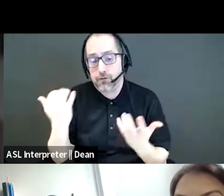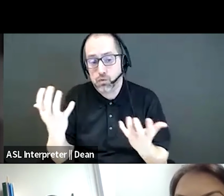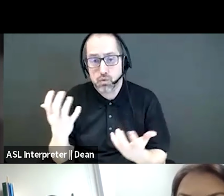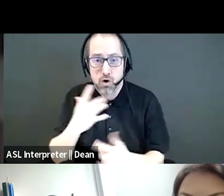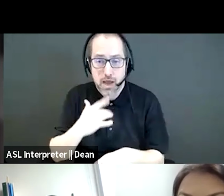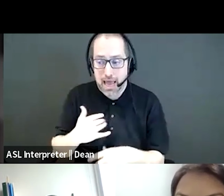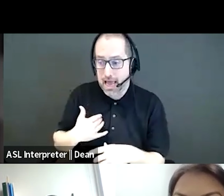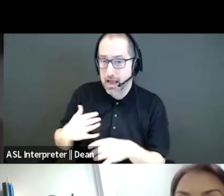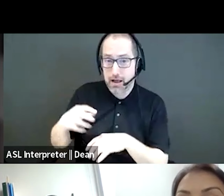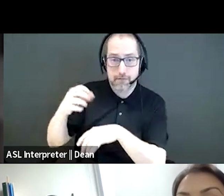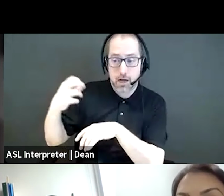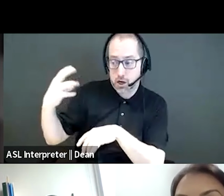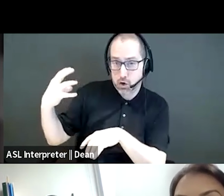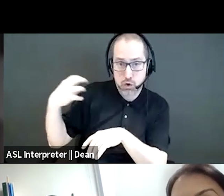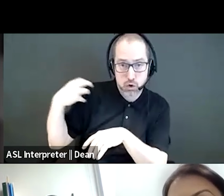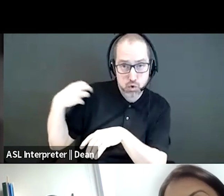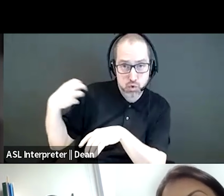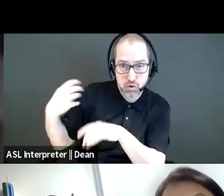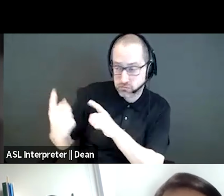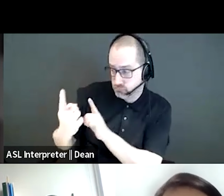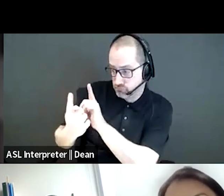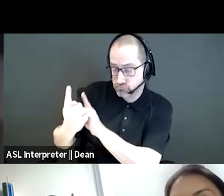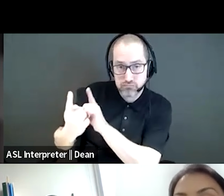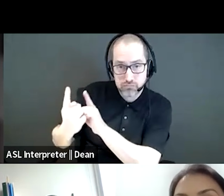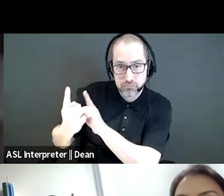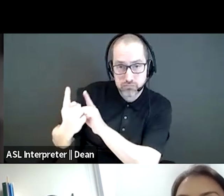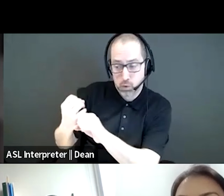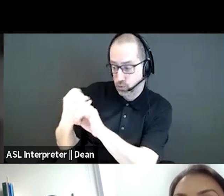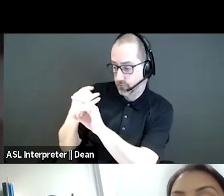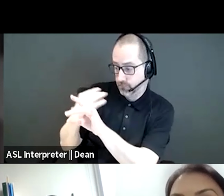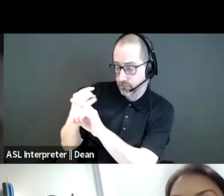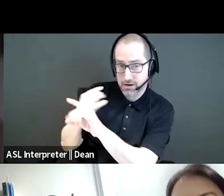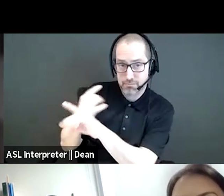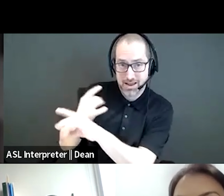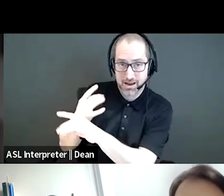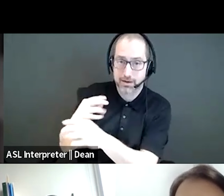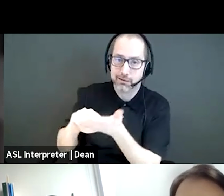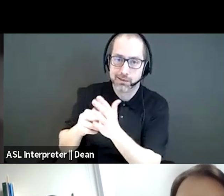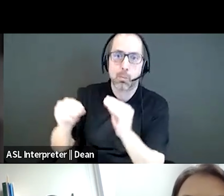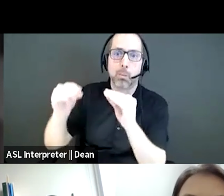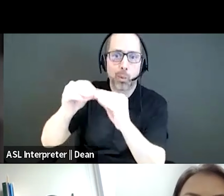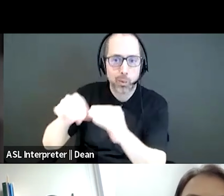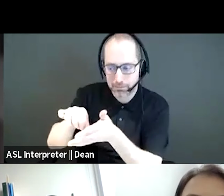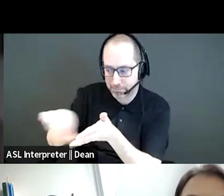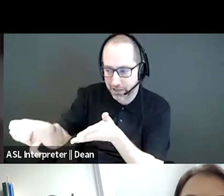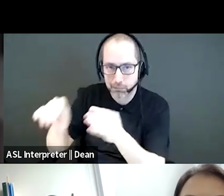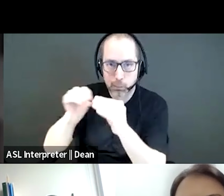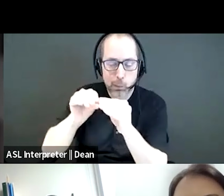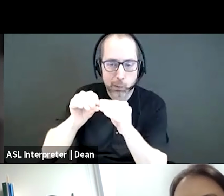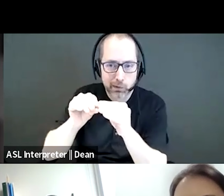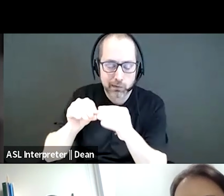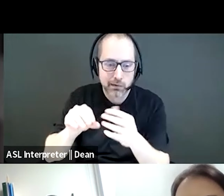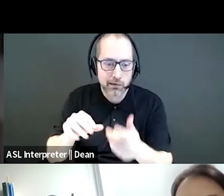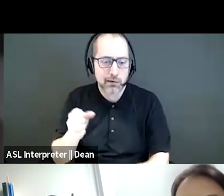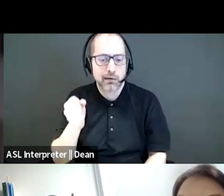a coach will be an additional cost on top of just the report. So